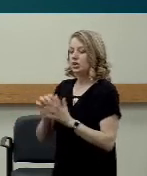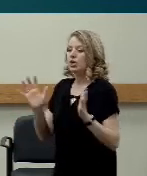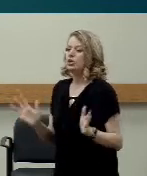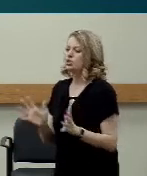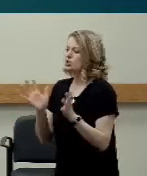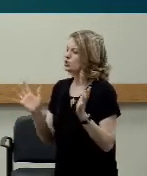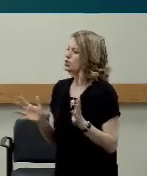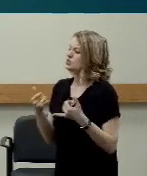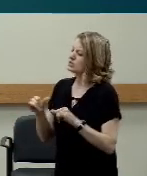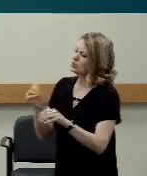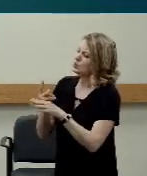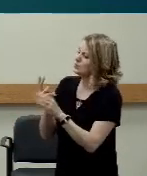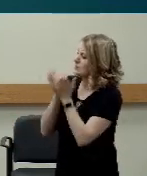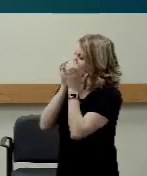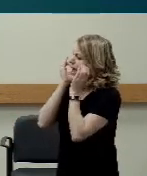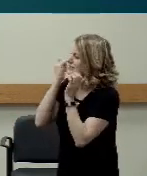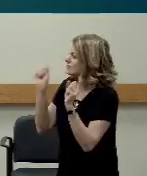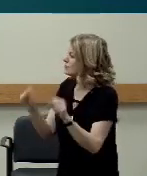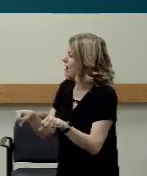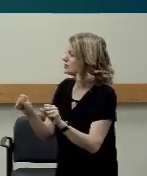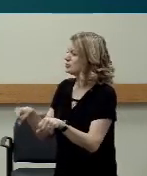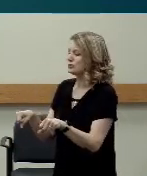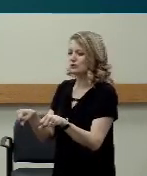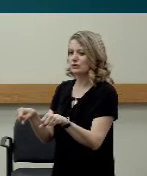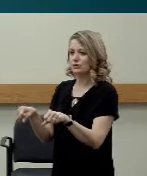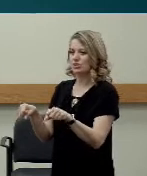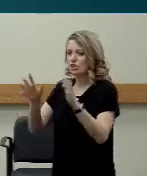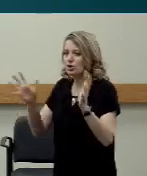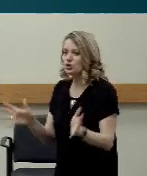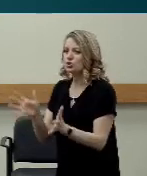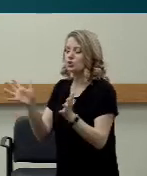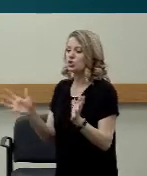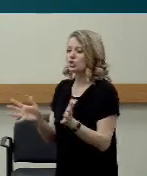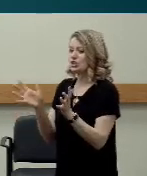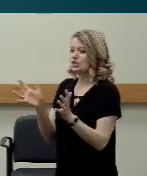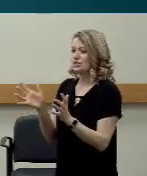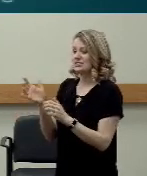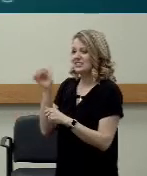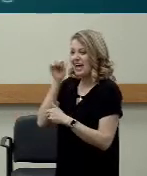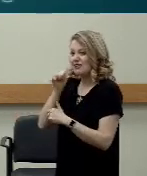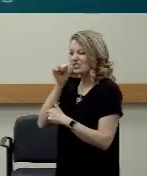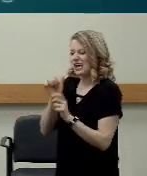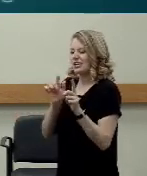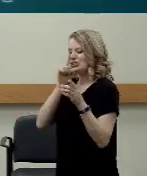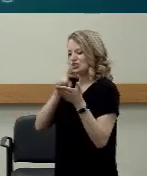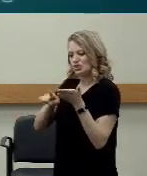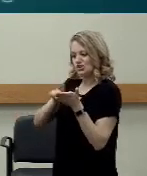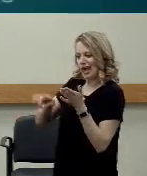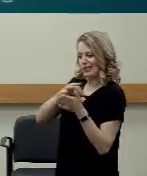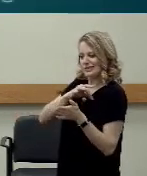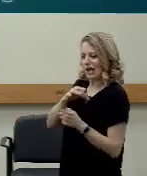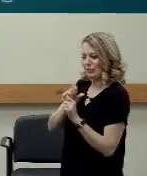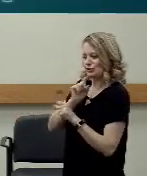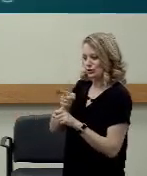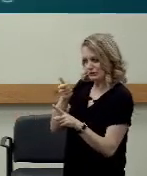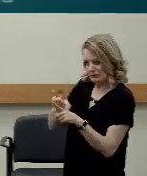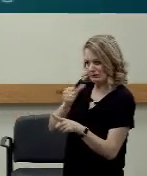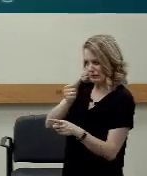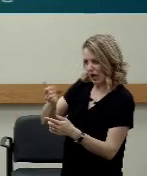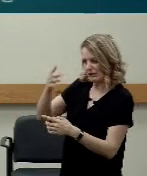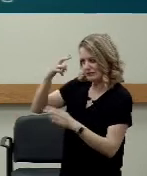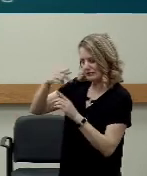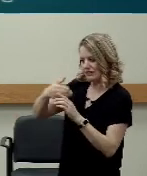masking whenever possible, encourage daily employee screening, and ongoing strict